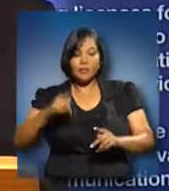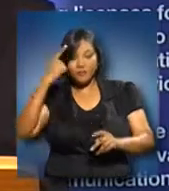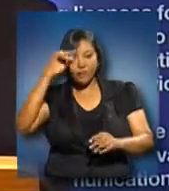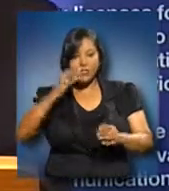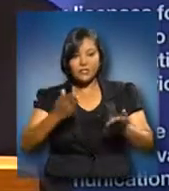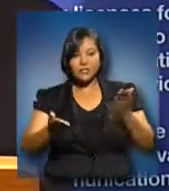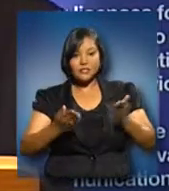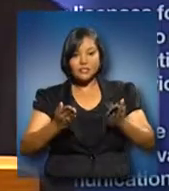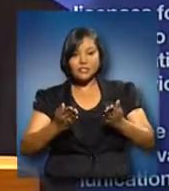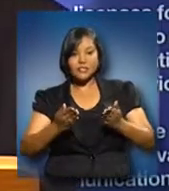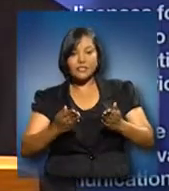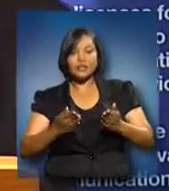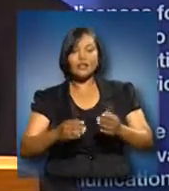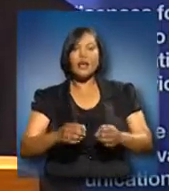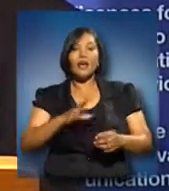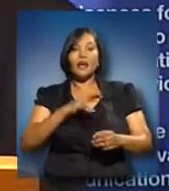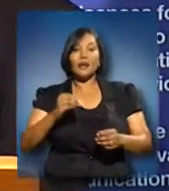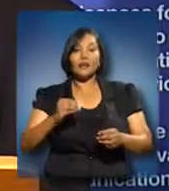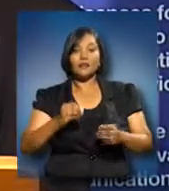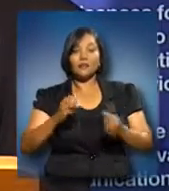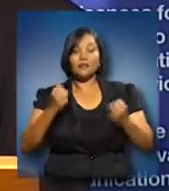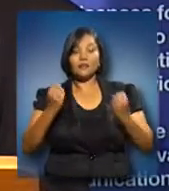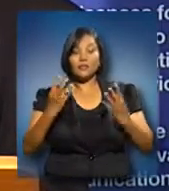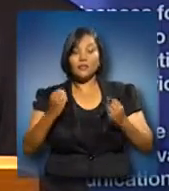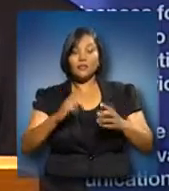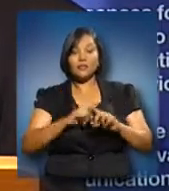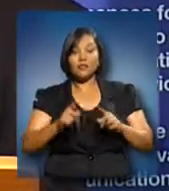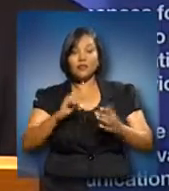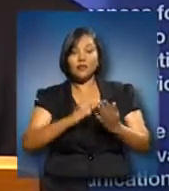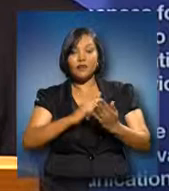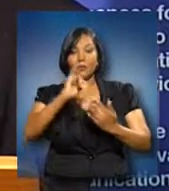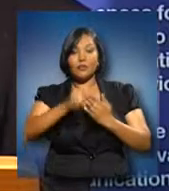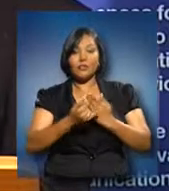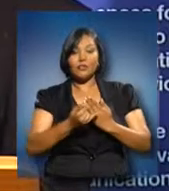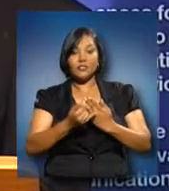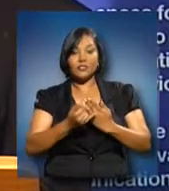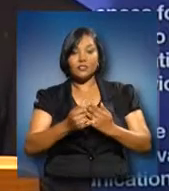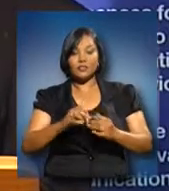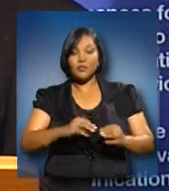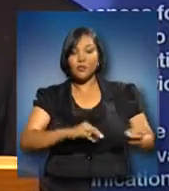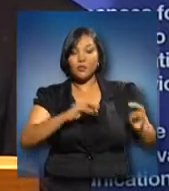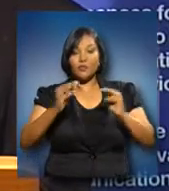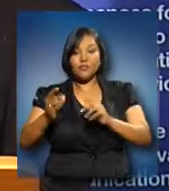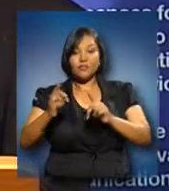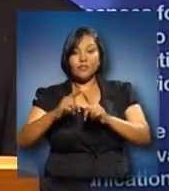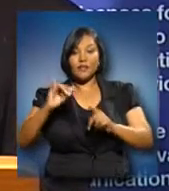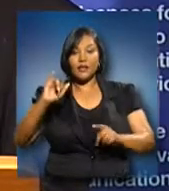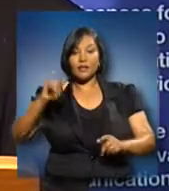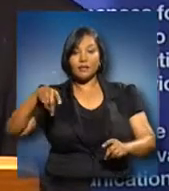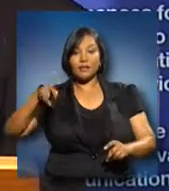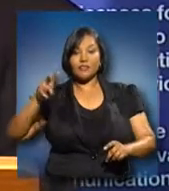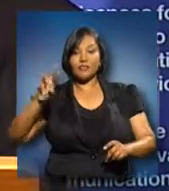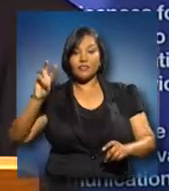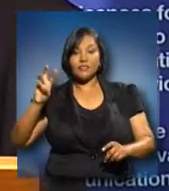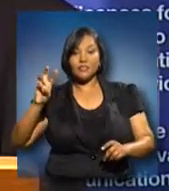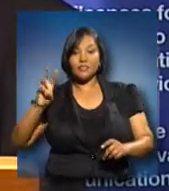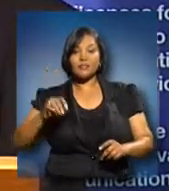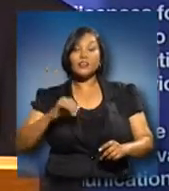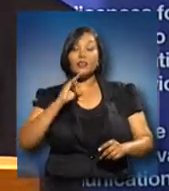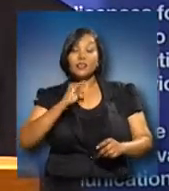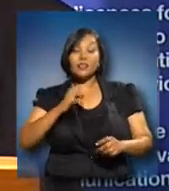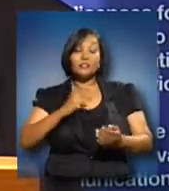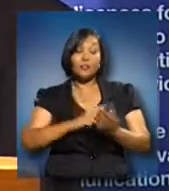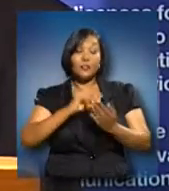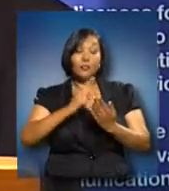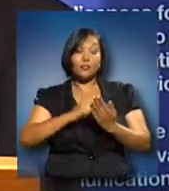And within that theme, several projects have been identified. The whole migration to IPv6 is one of those